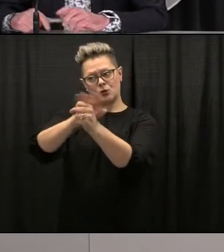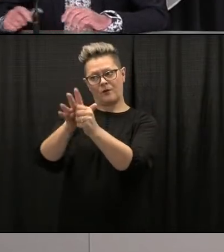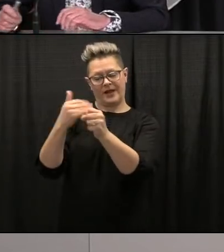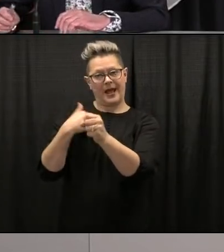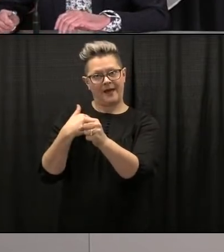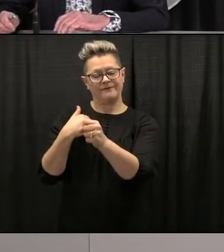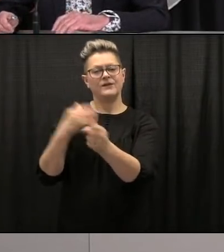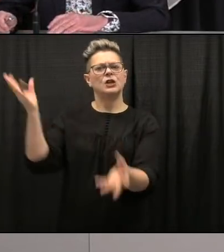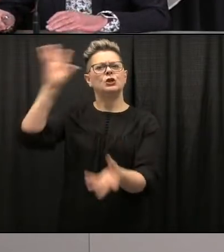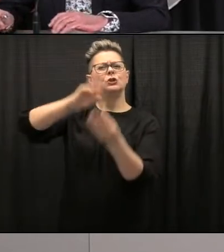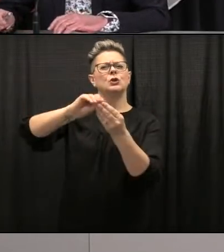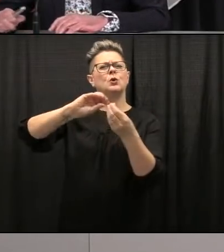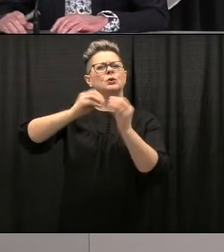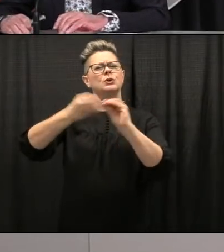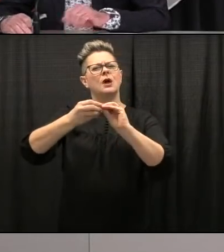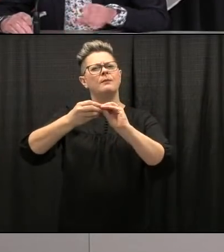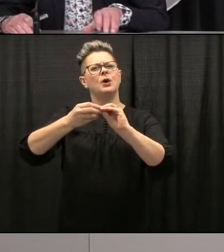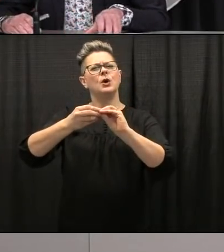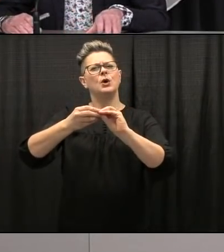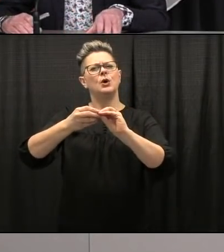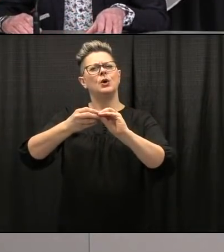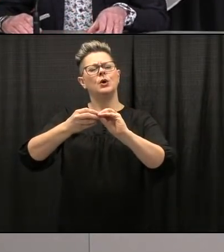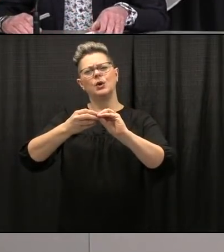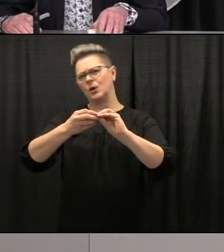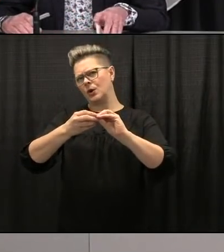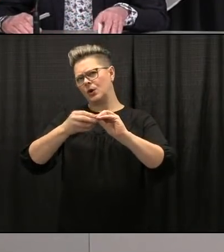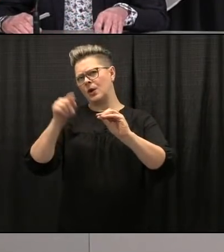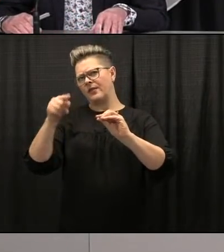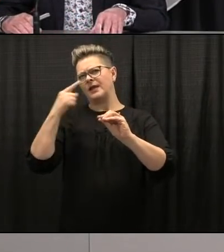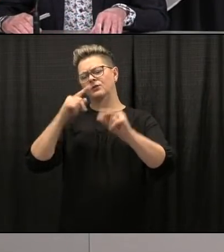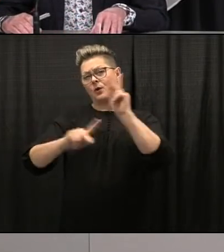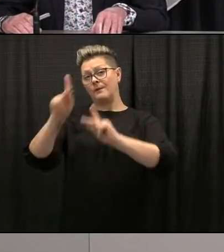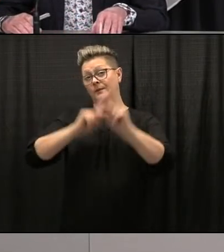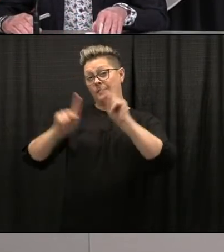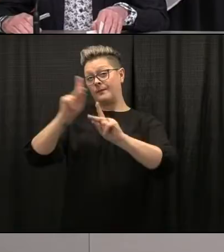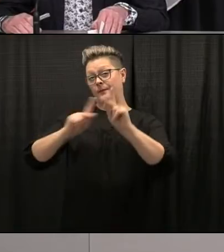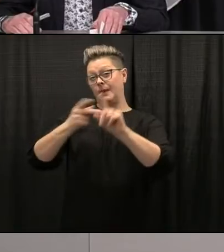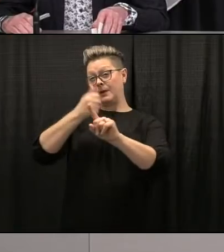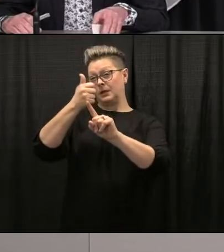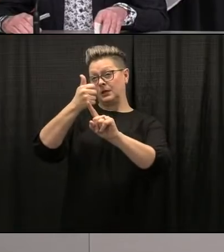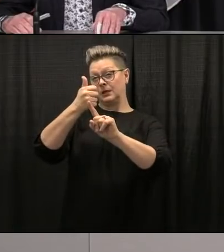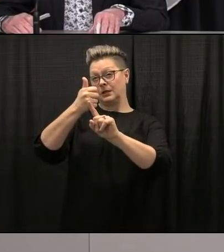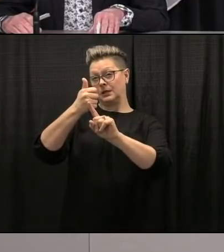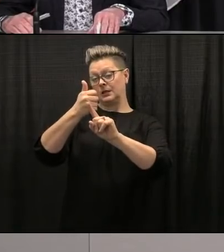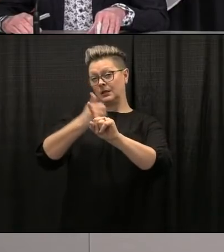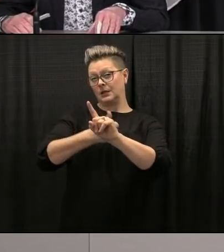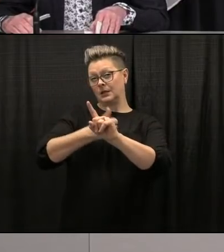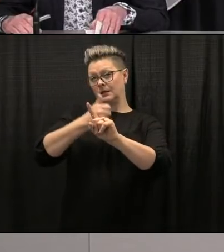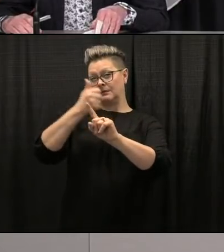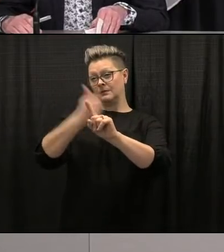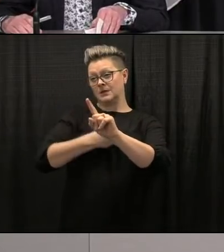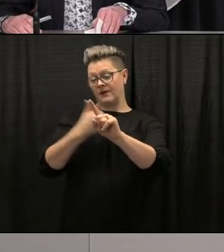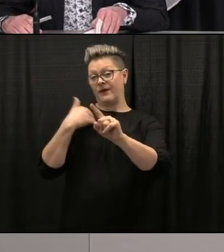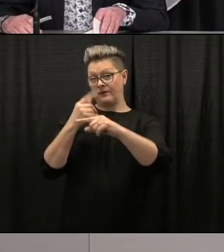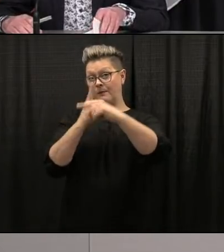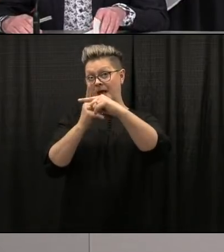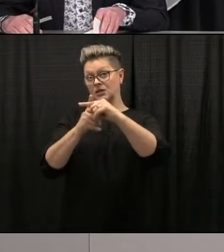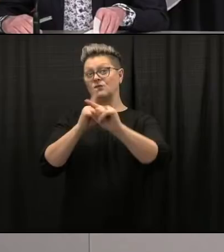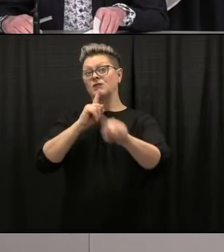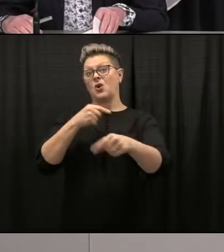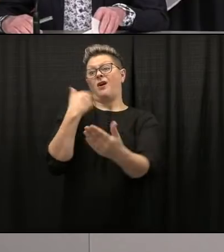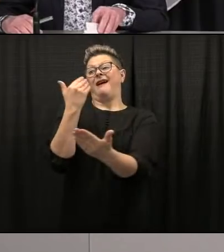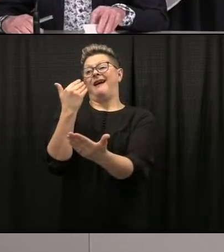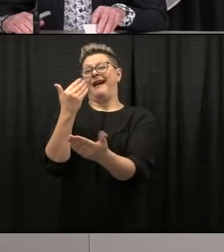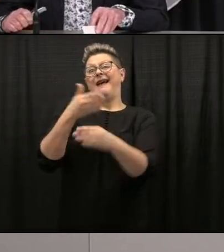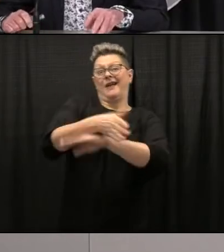number, I guess, including the number that you announced, but also the people who would have contracted it since getting in the hospital or who got a positive result after they